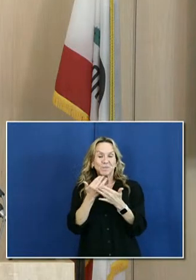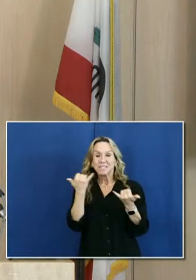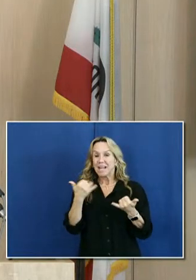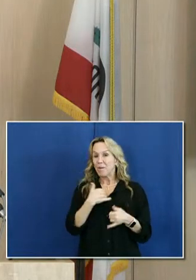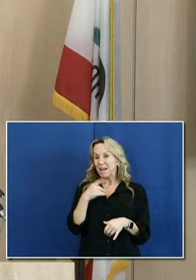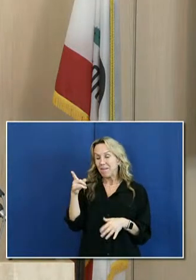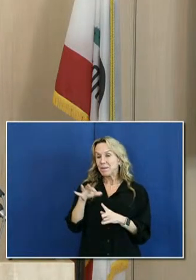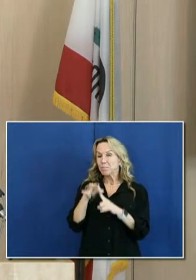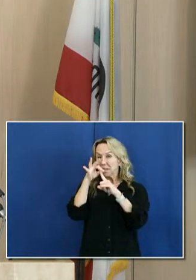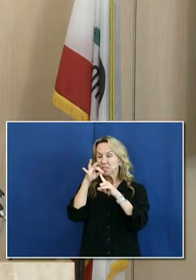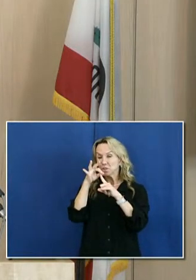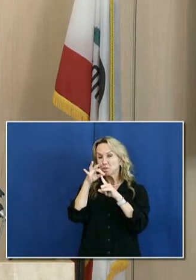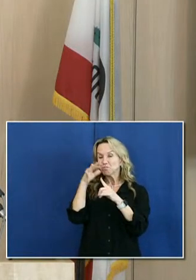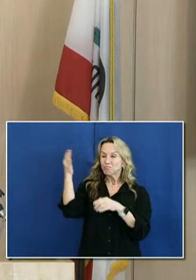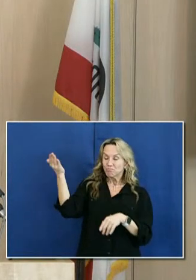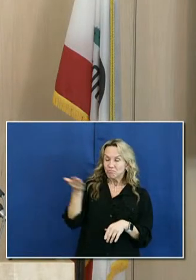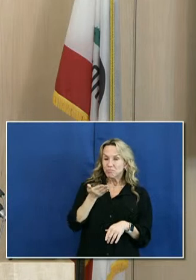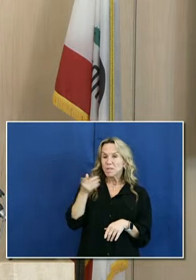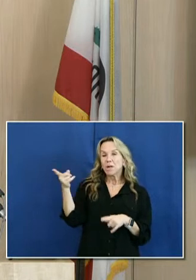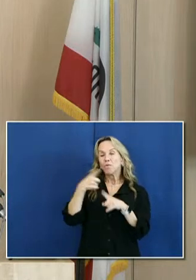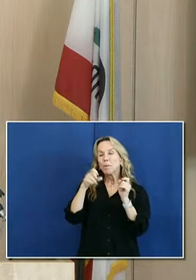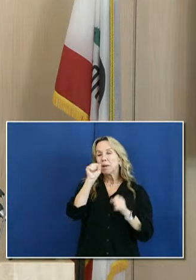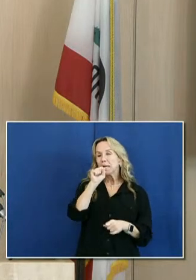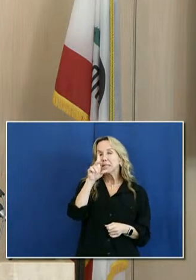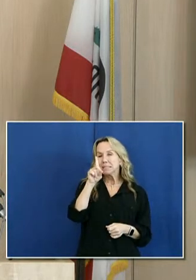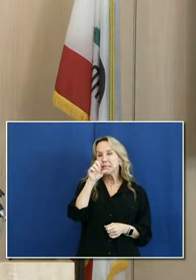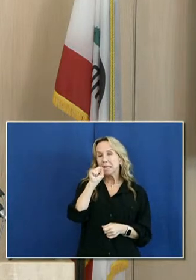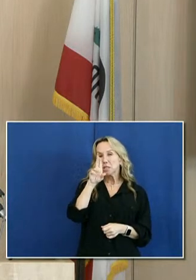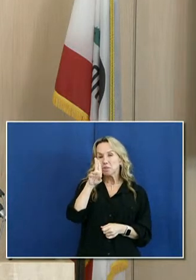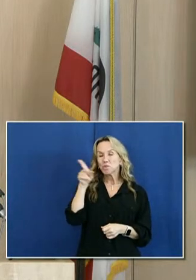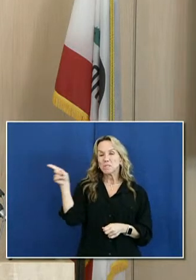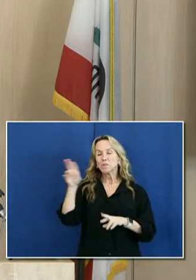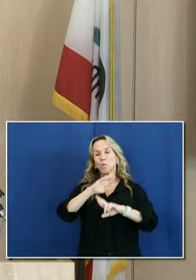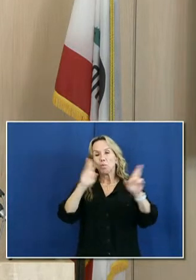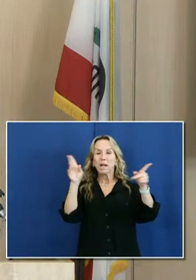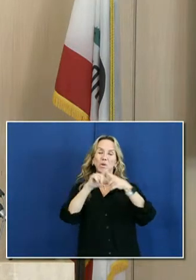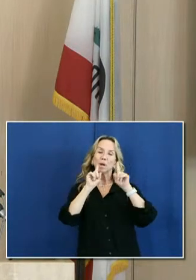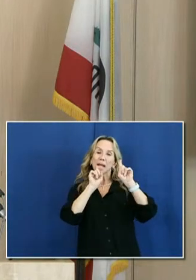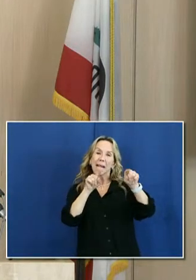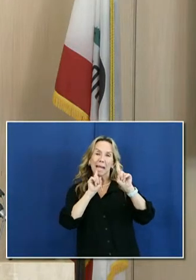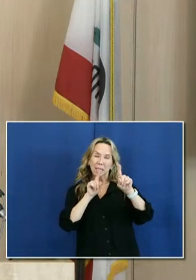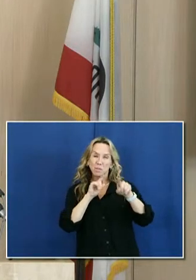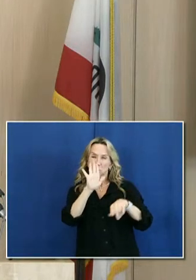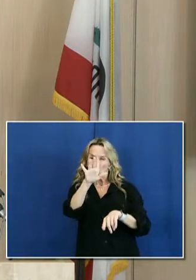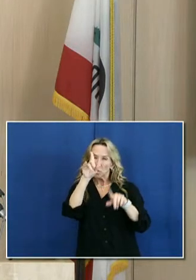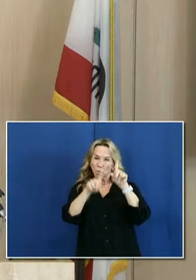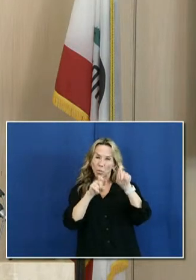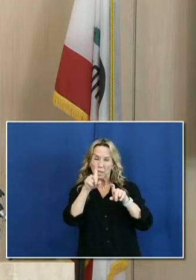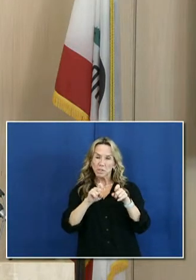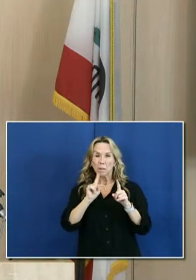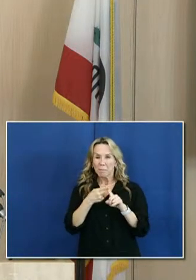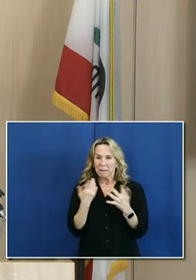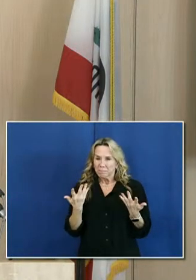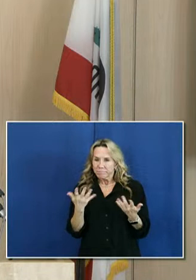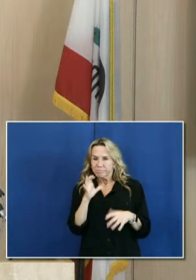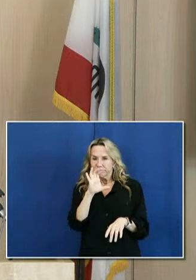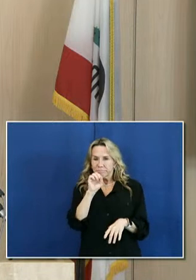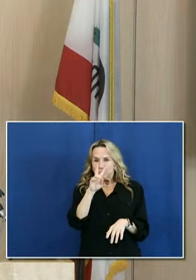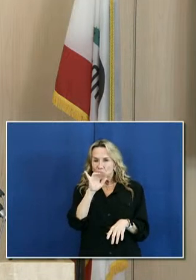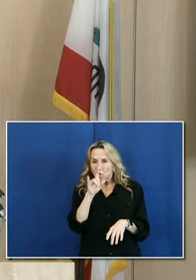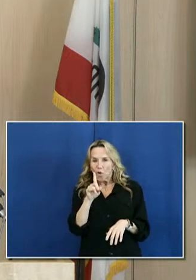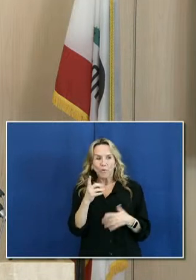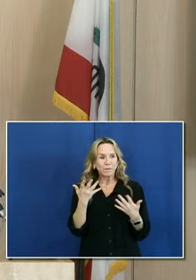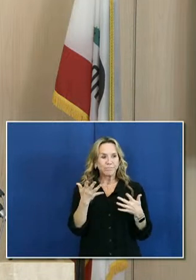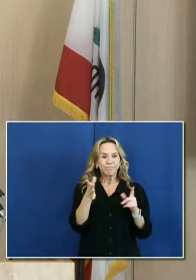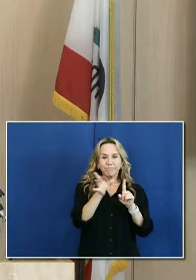Diego State University who will answer questions that may come up about COVID cases and testing at the